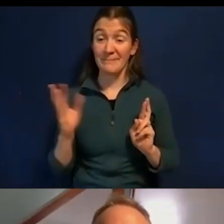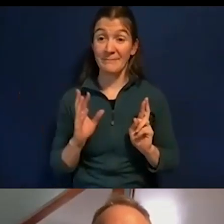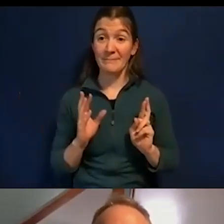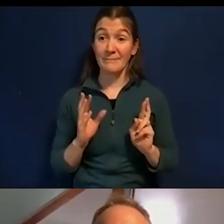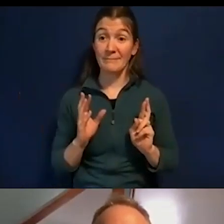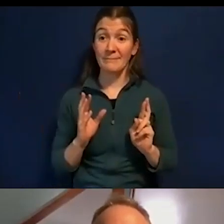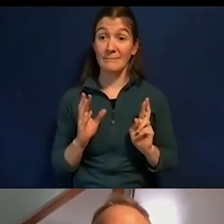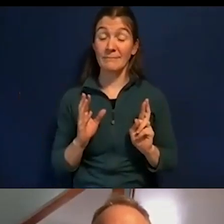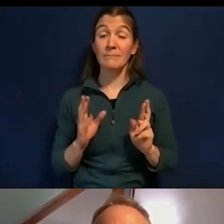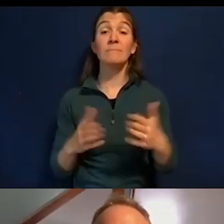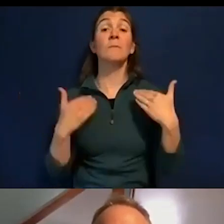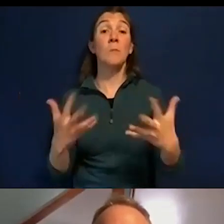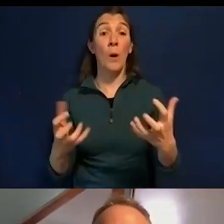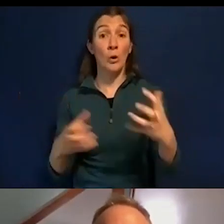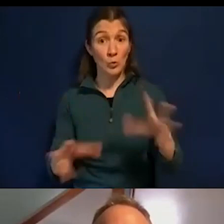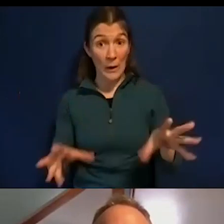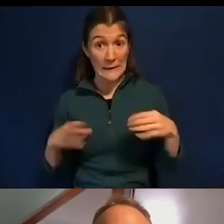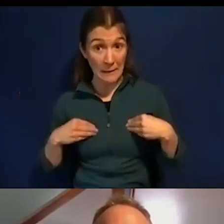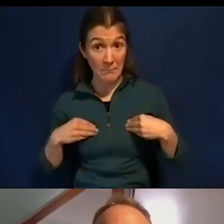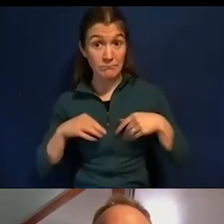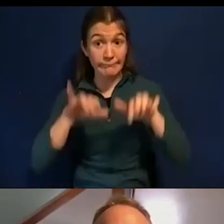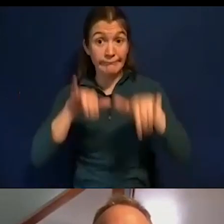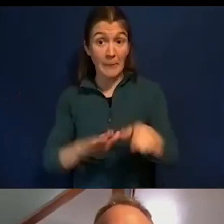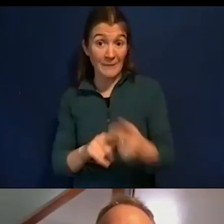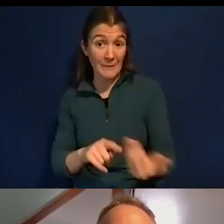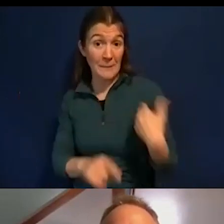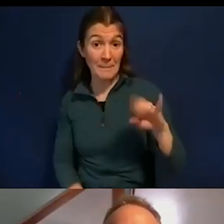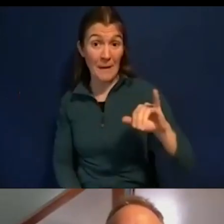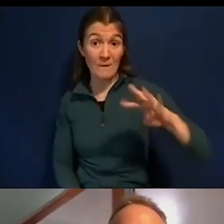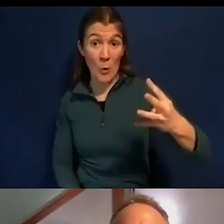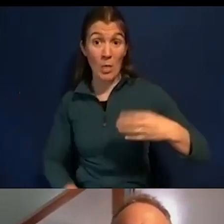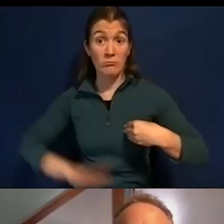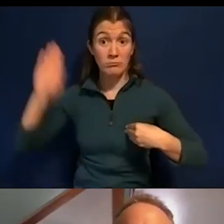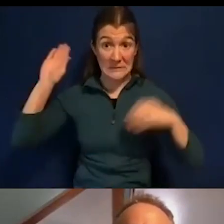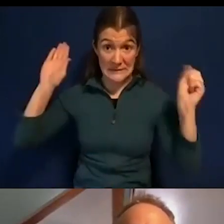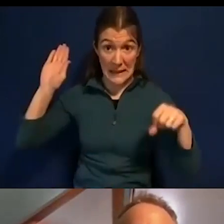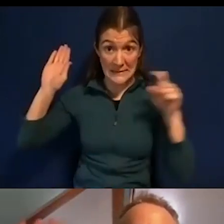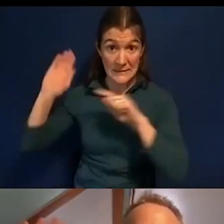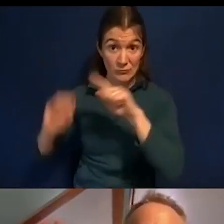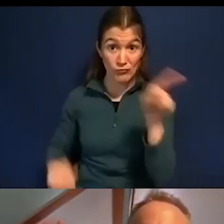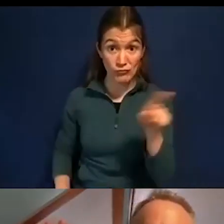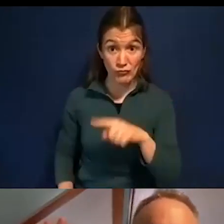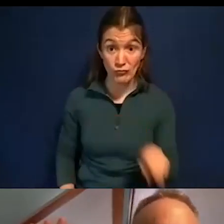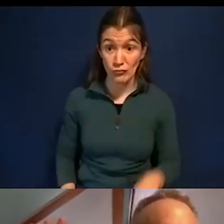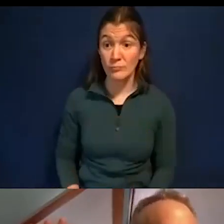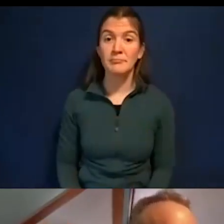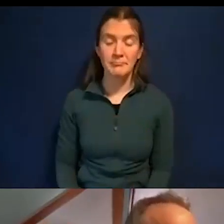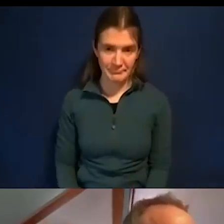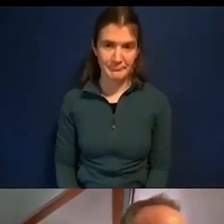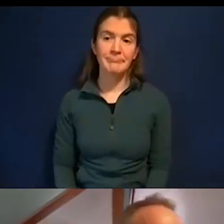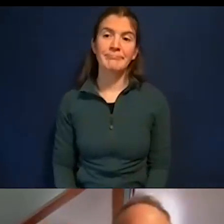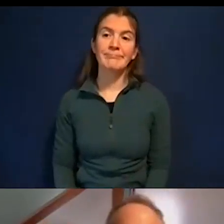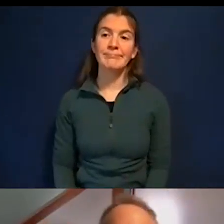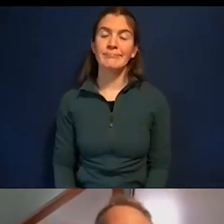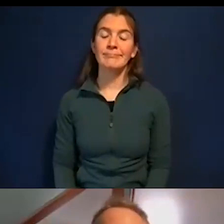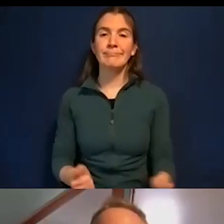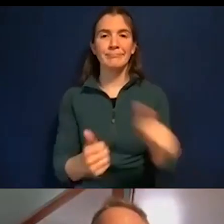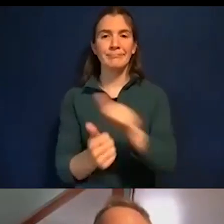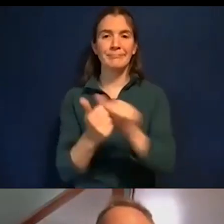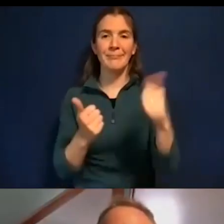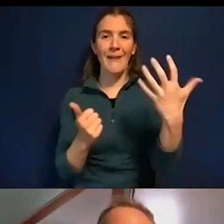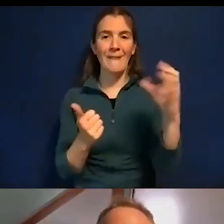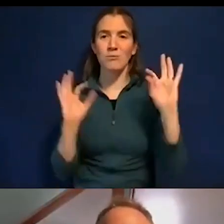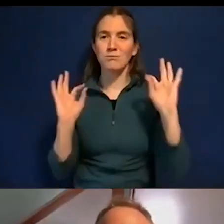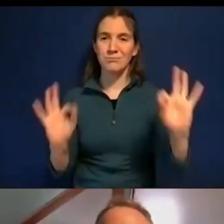voting to approve the minutes of May 4th, please raise your hand and say aye. Aye. Aye. There we are,